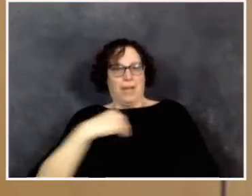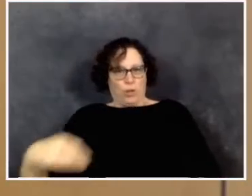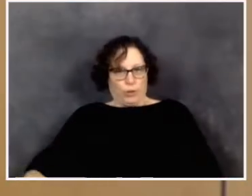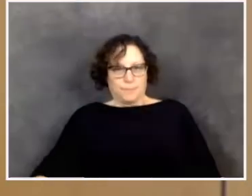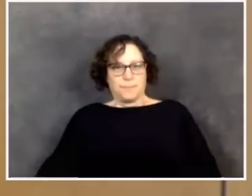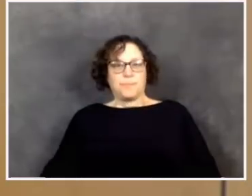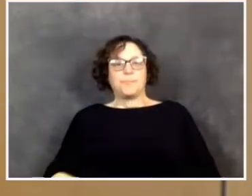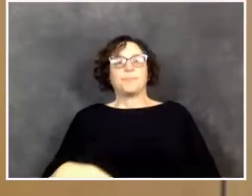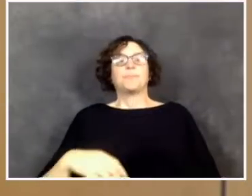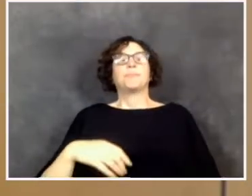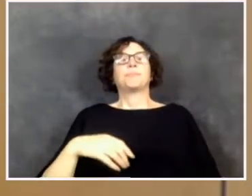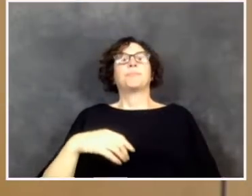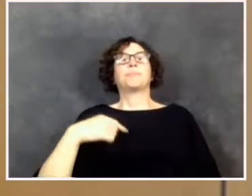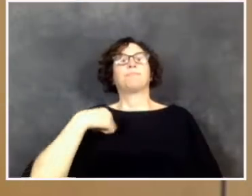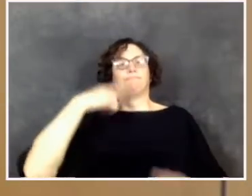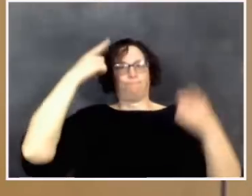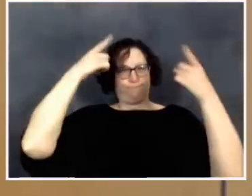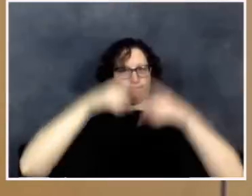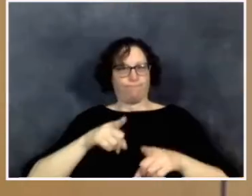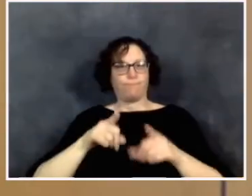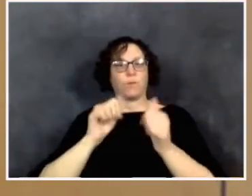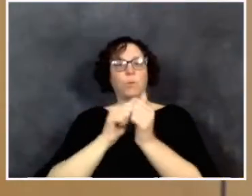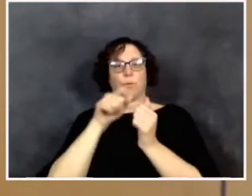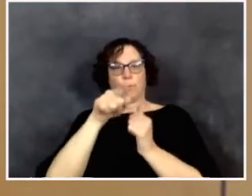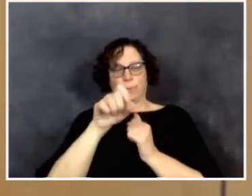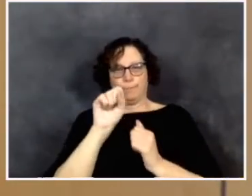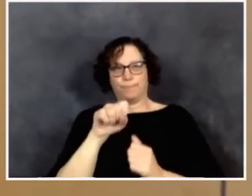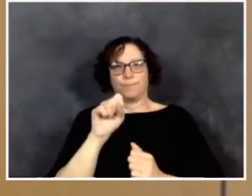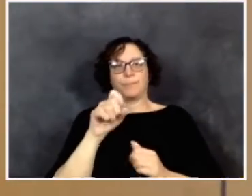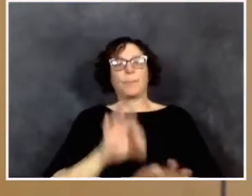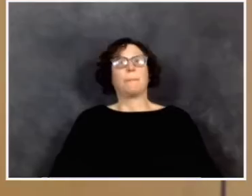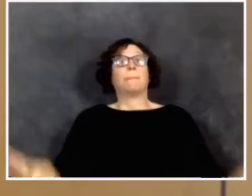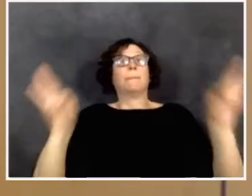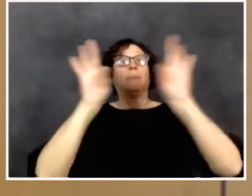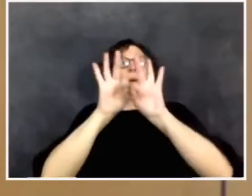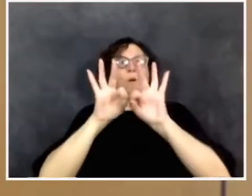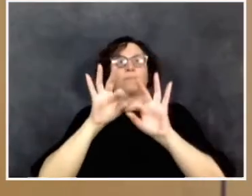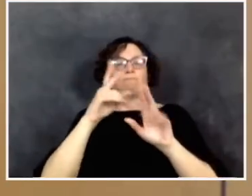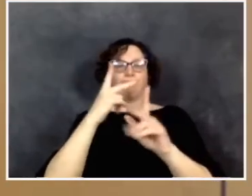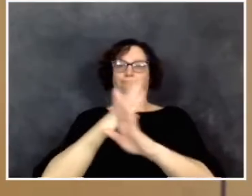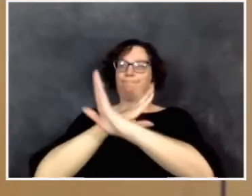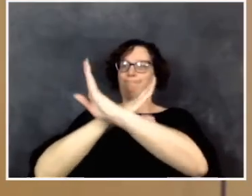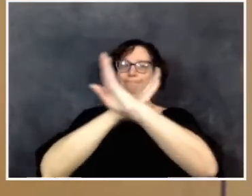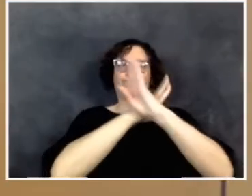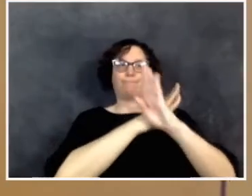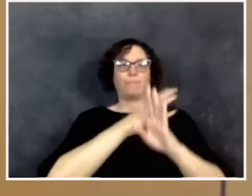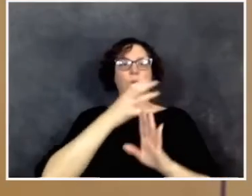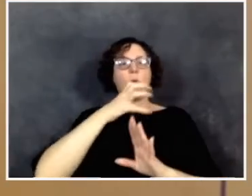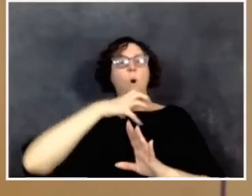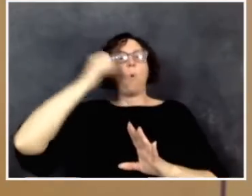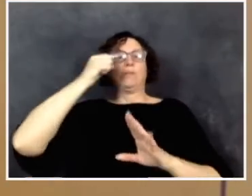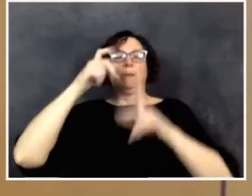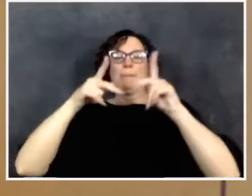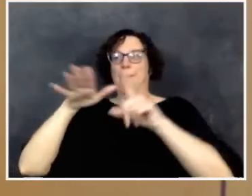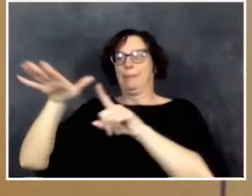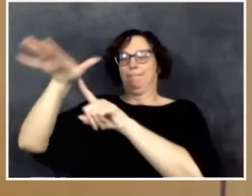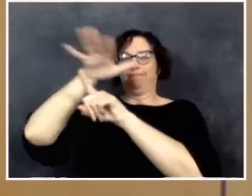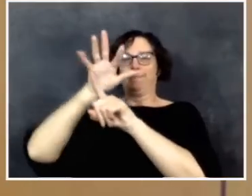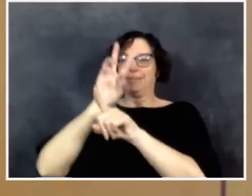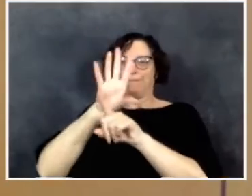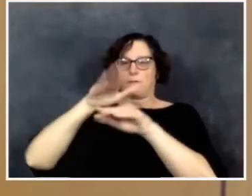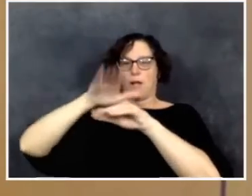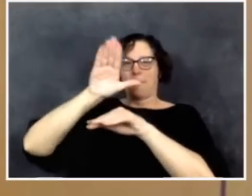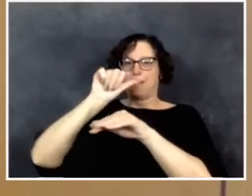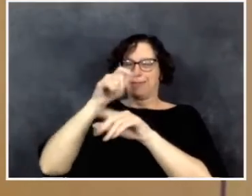we continue to protect the elderly, especially. One of the things that we have said since the beginning of